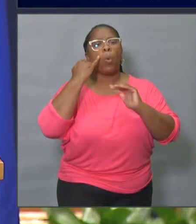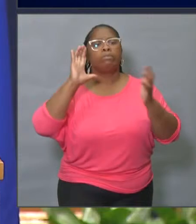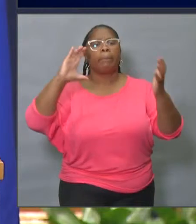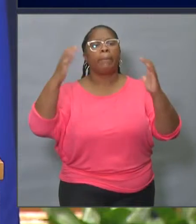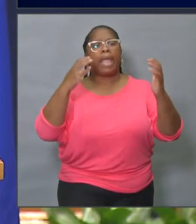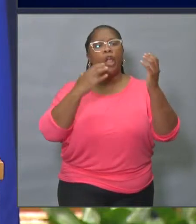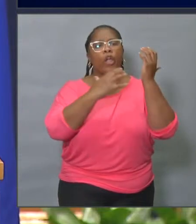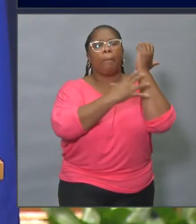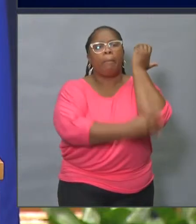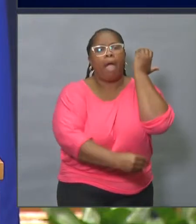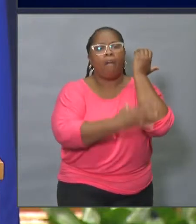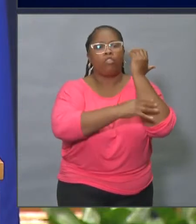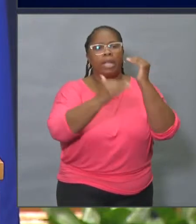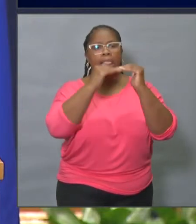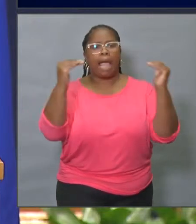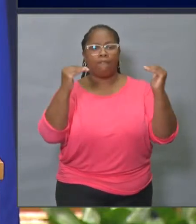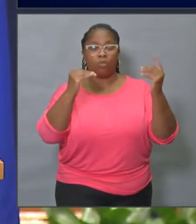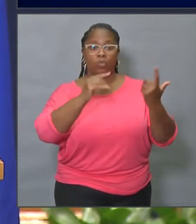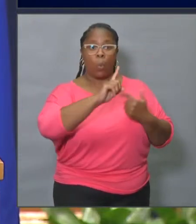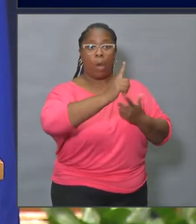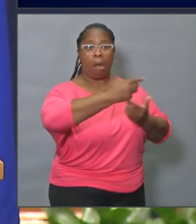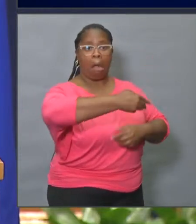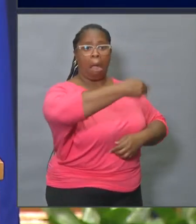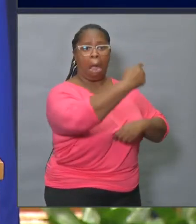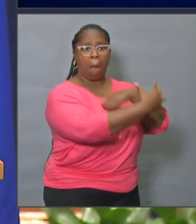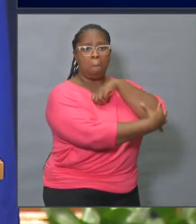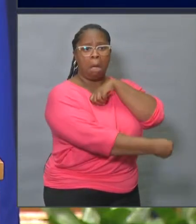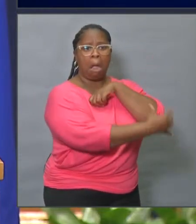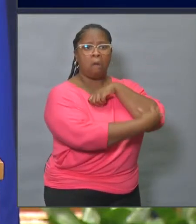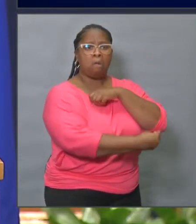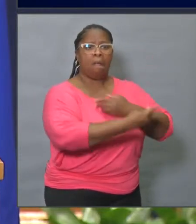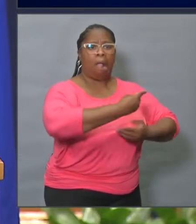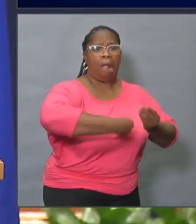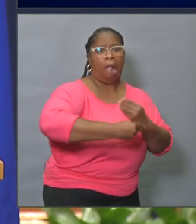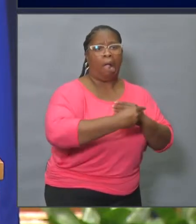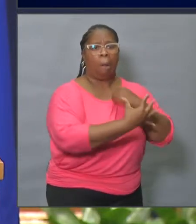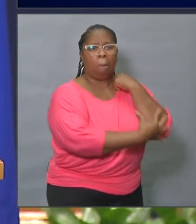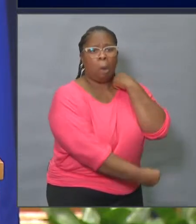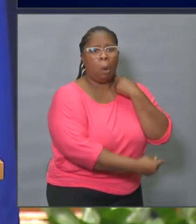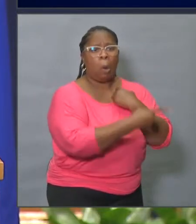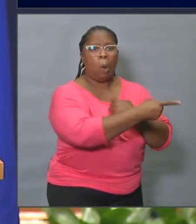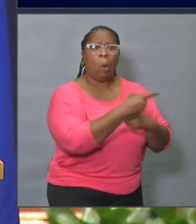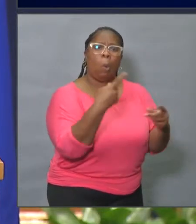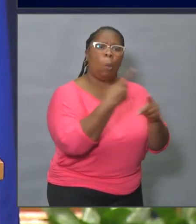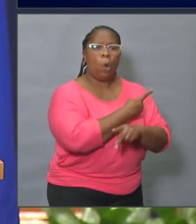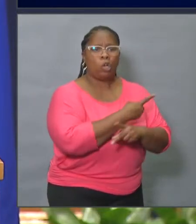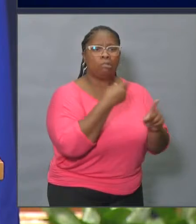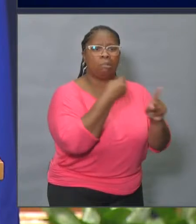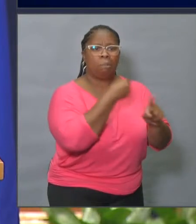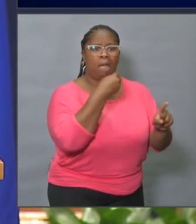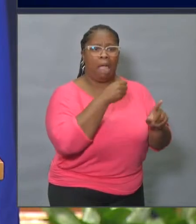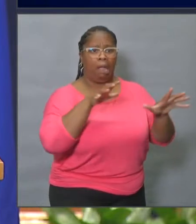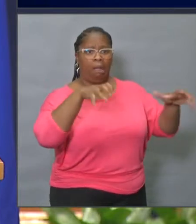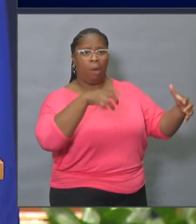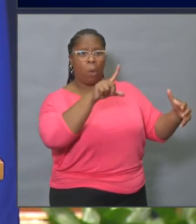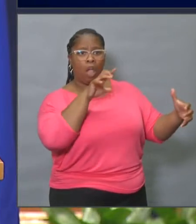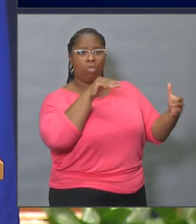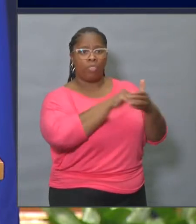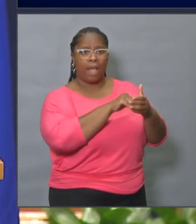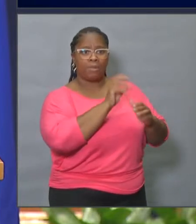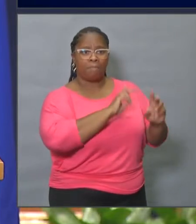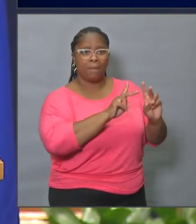high rates of poverty have almost 4 times the rate of deaths for COVID-19, 51 deaths per 100,000